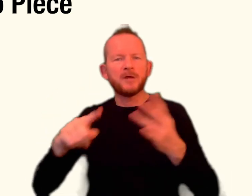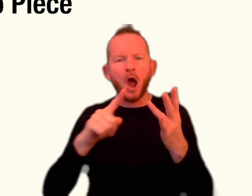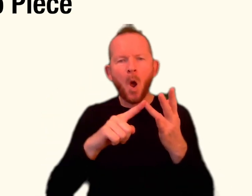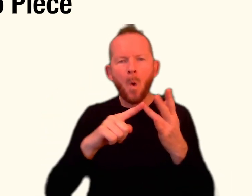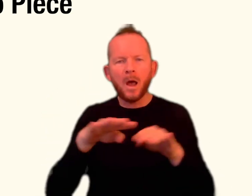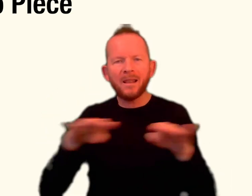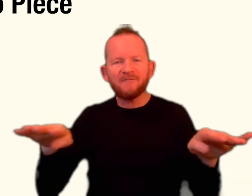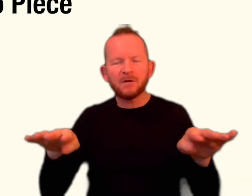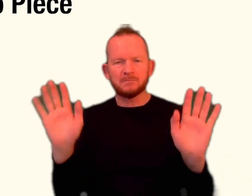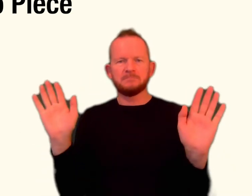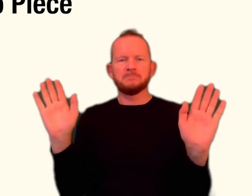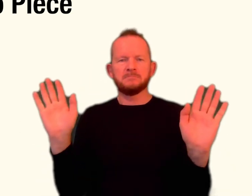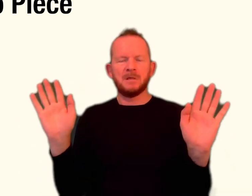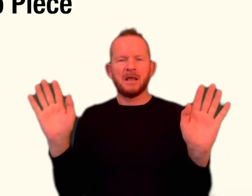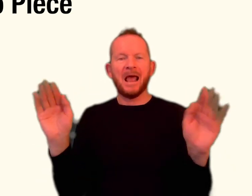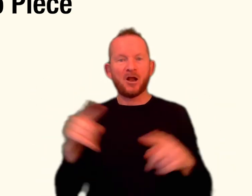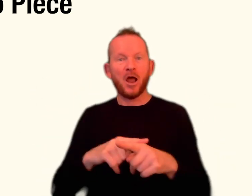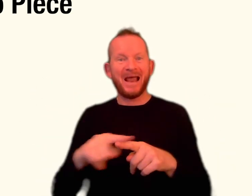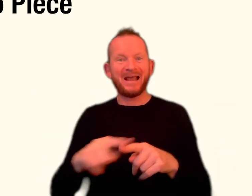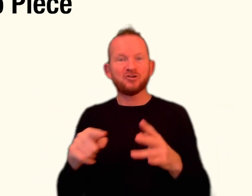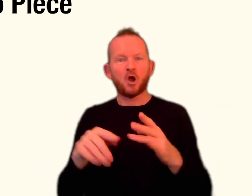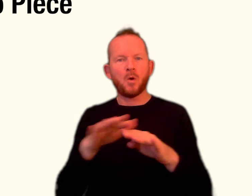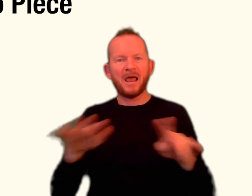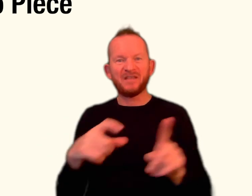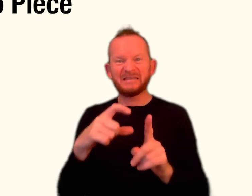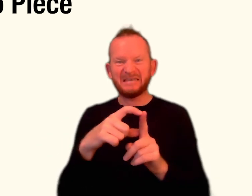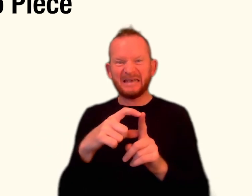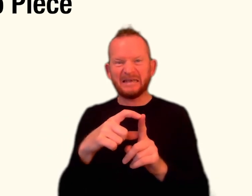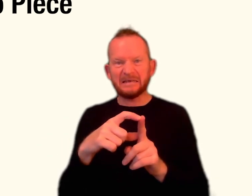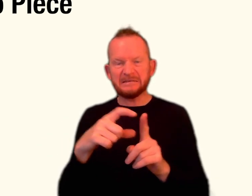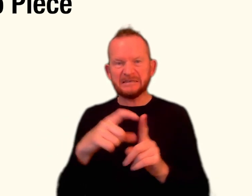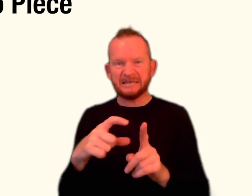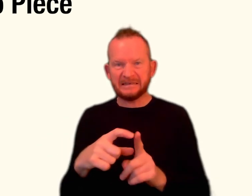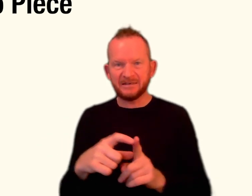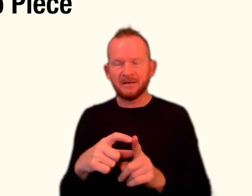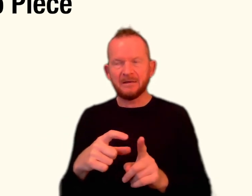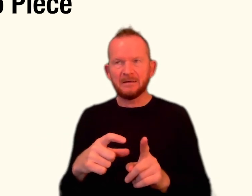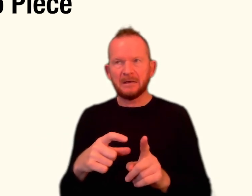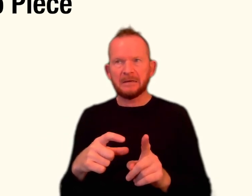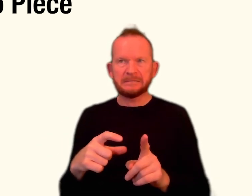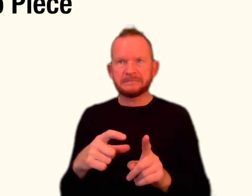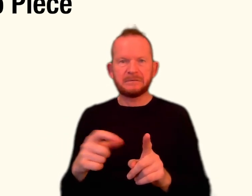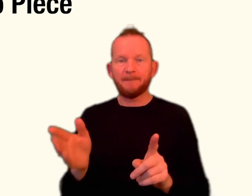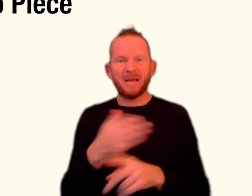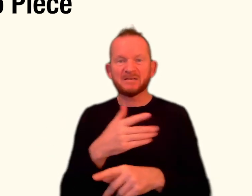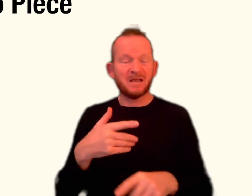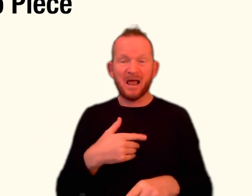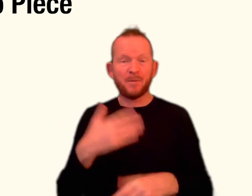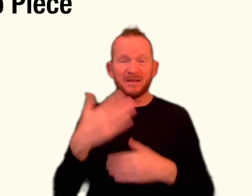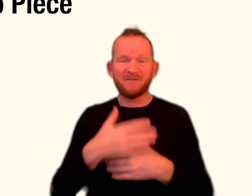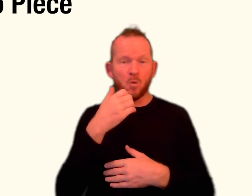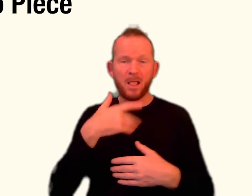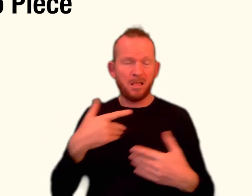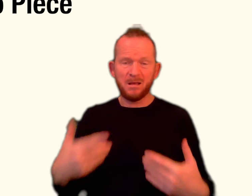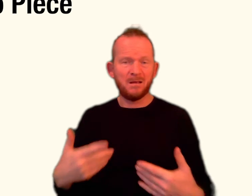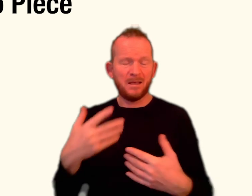I've got English O level D. I've never passed it, and probably never will, because I don't